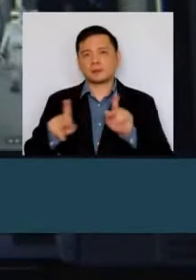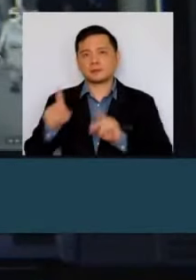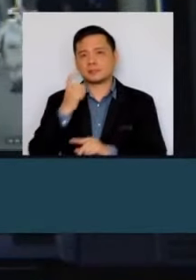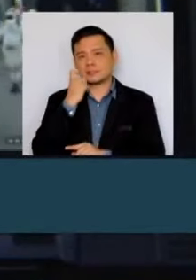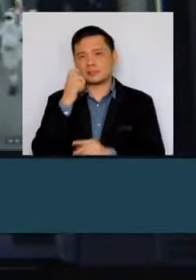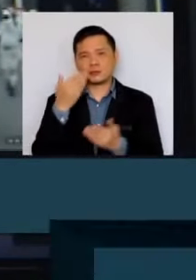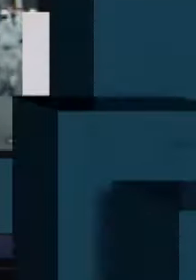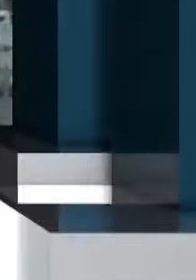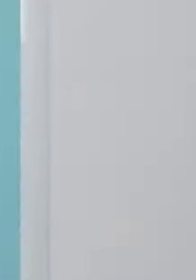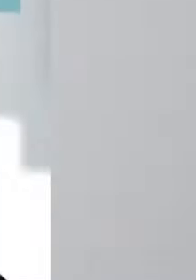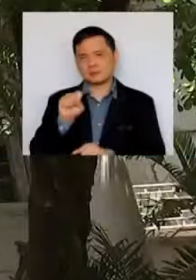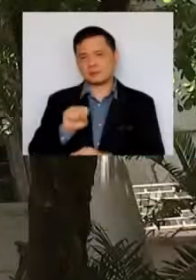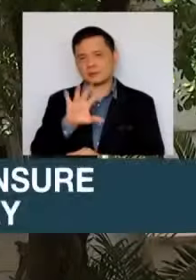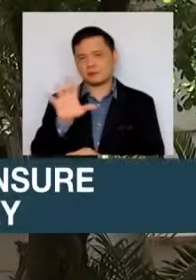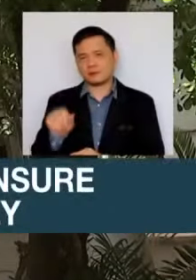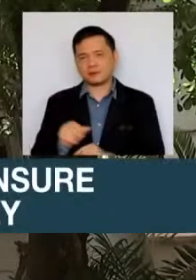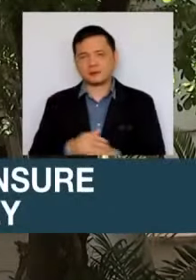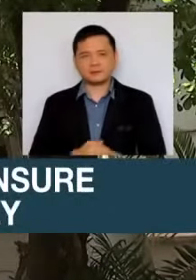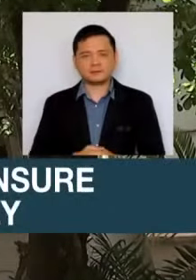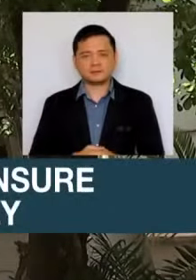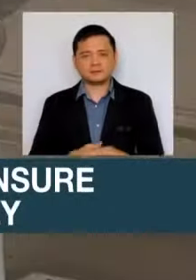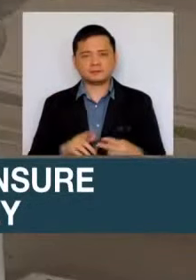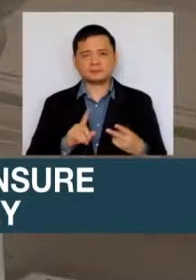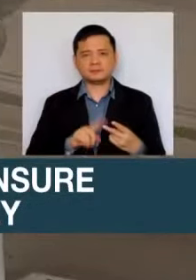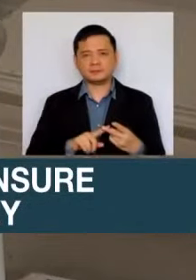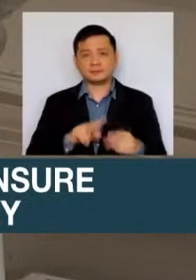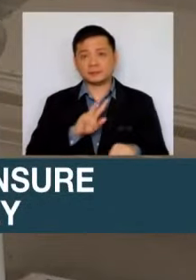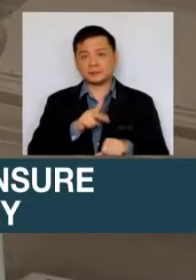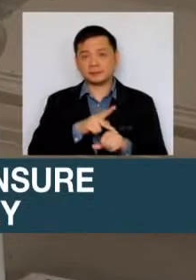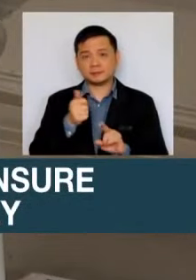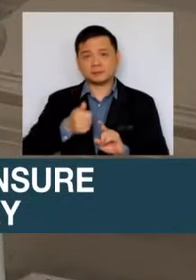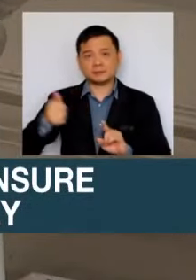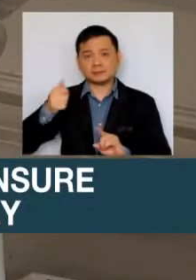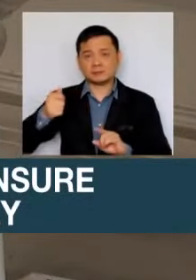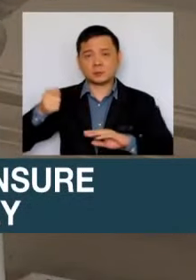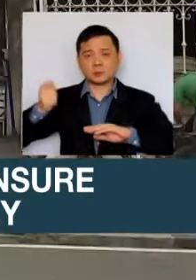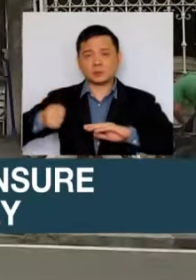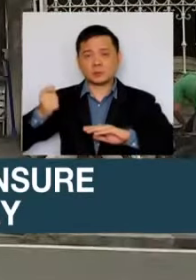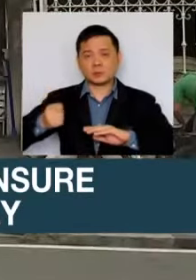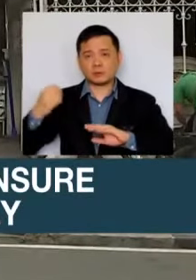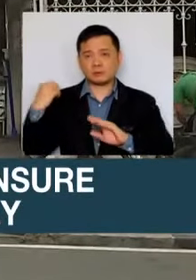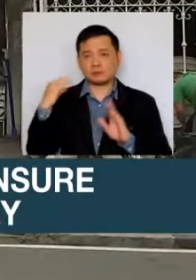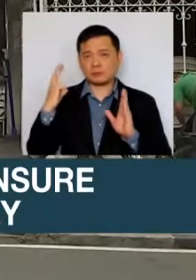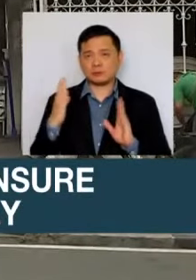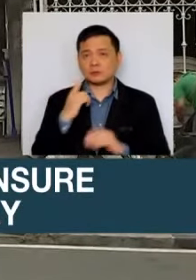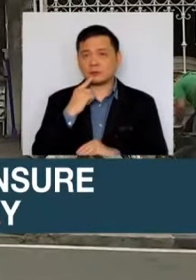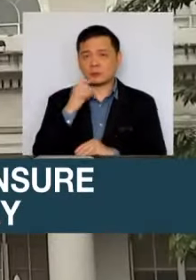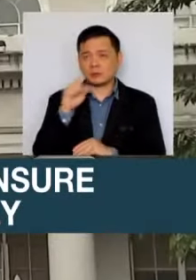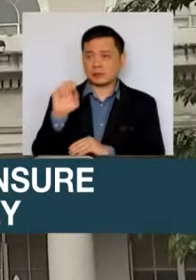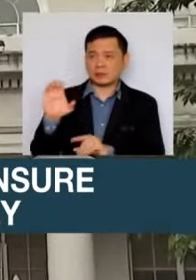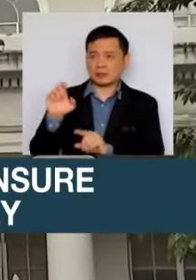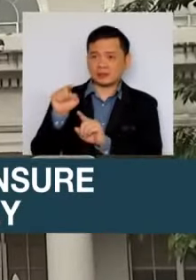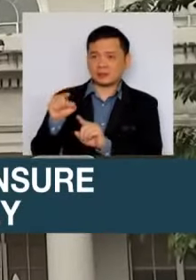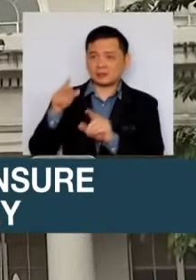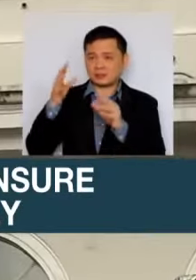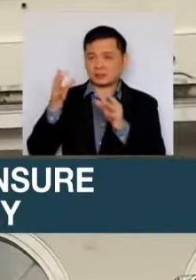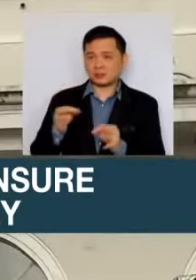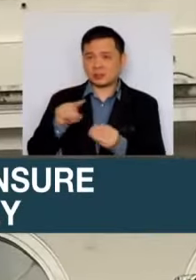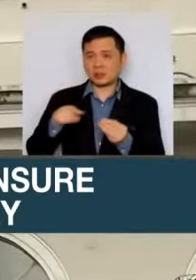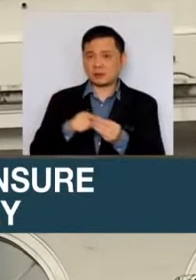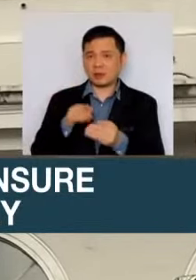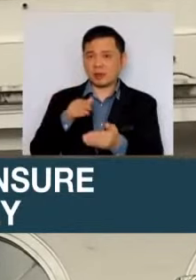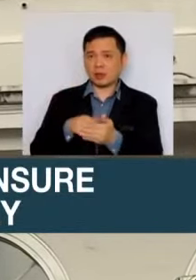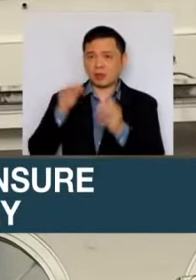Africa. A Philippine Justice Department official says the Supreme Court's ruling on the anti-terror law gives